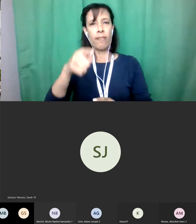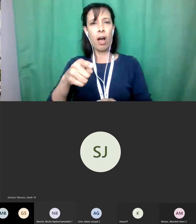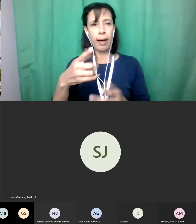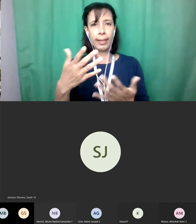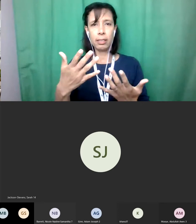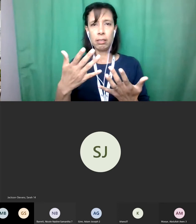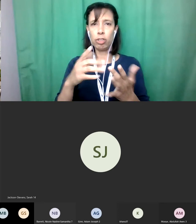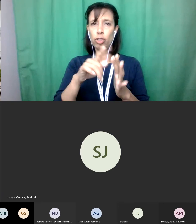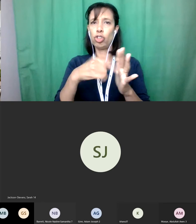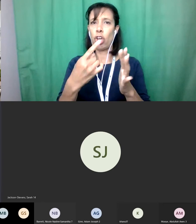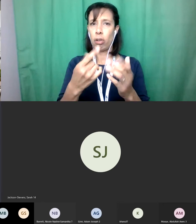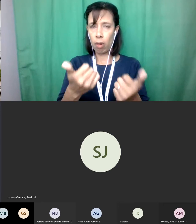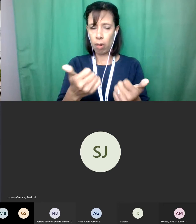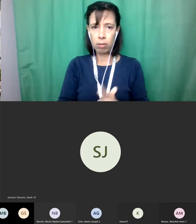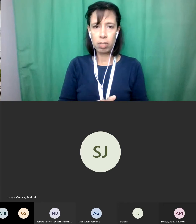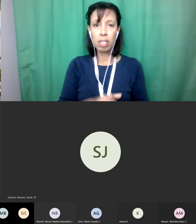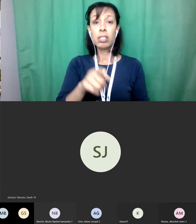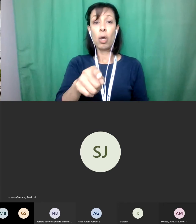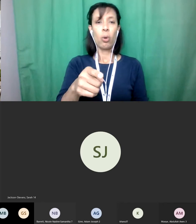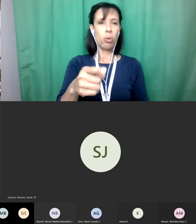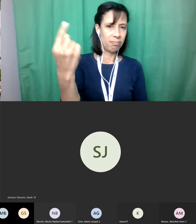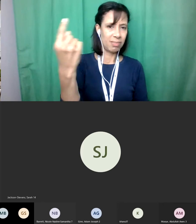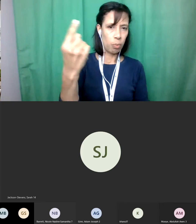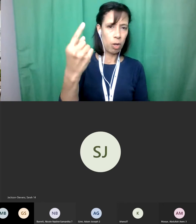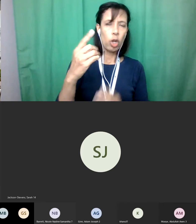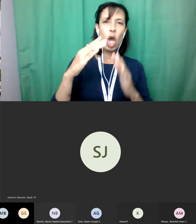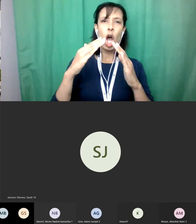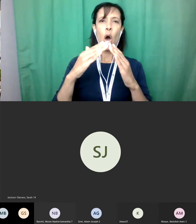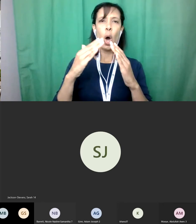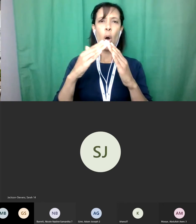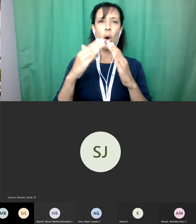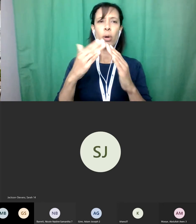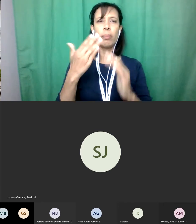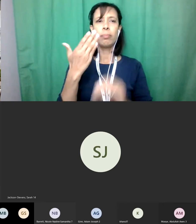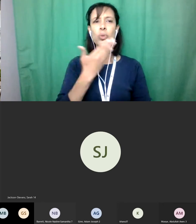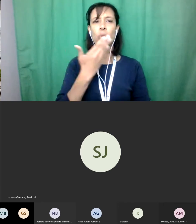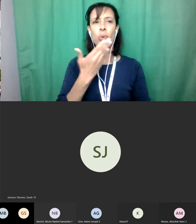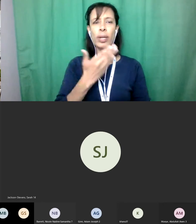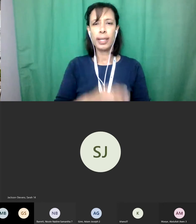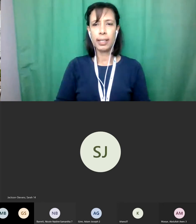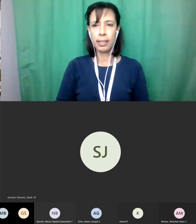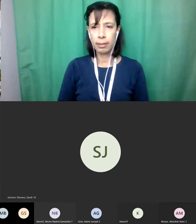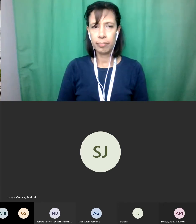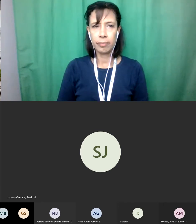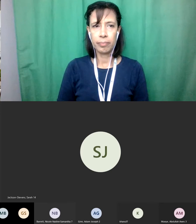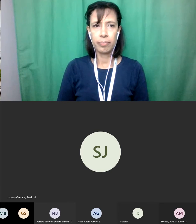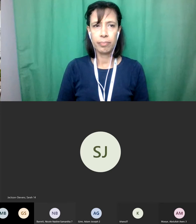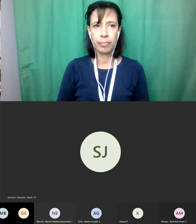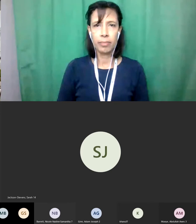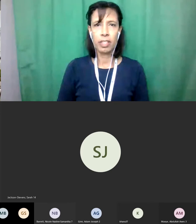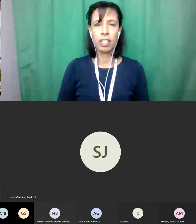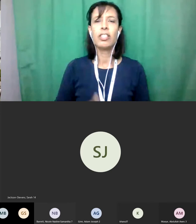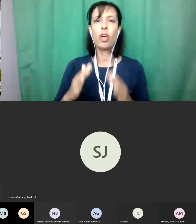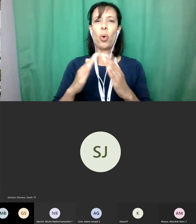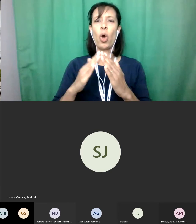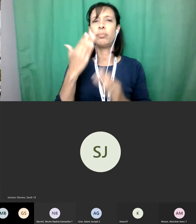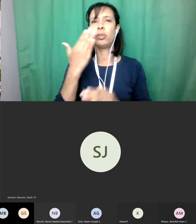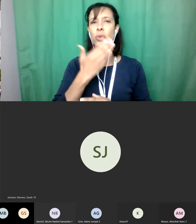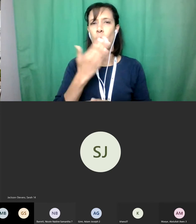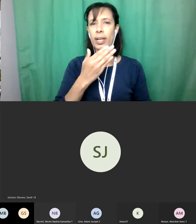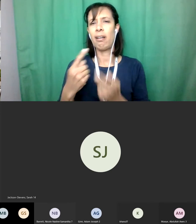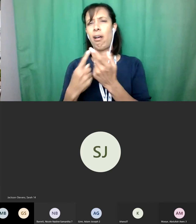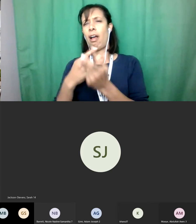Homeschooling, excellent. Got one. Ali, you're too slow then. I'm sorry. I'm going to go for homeschooling. So